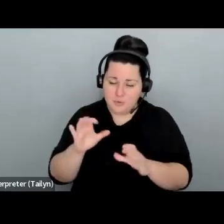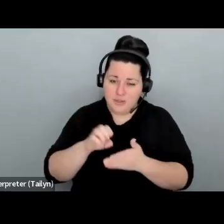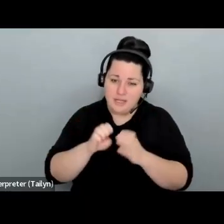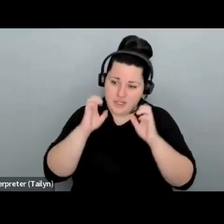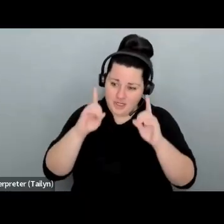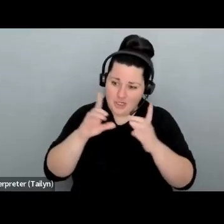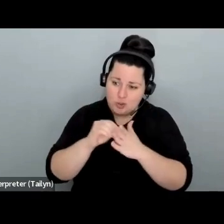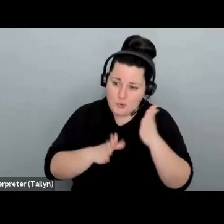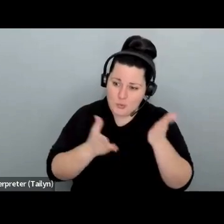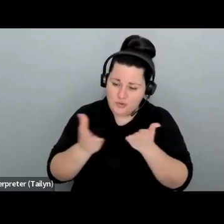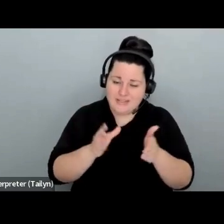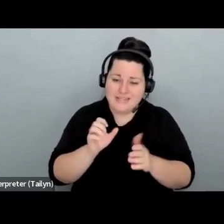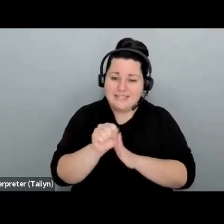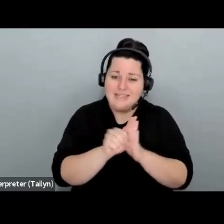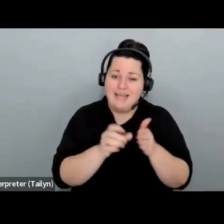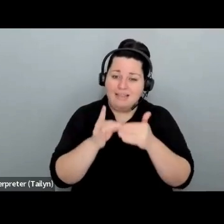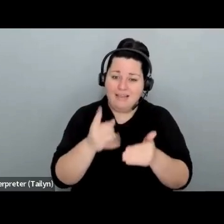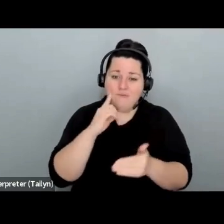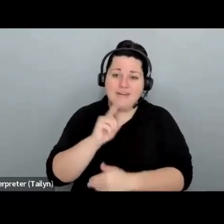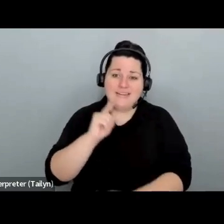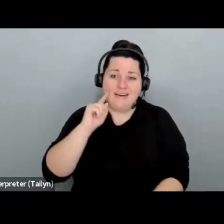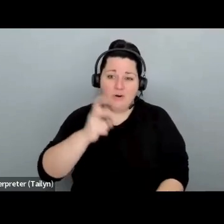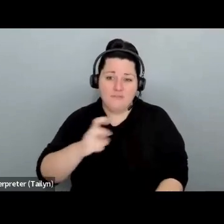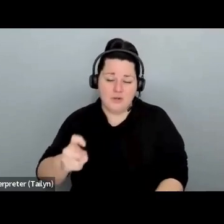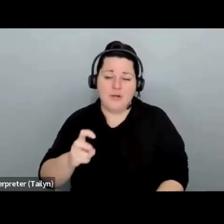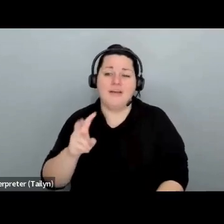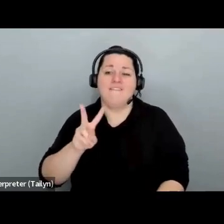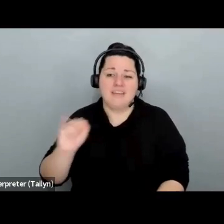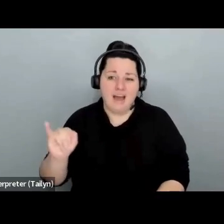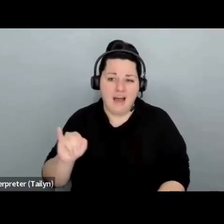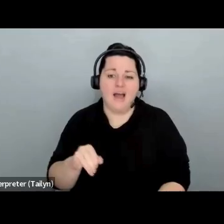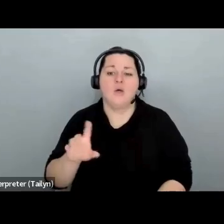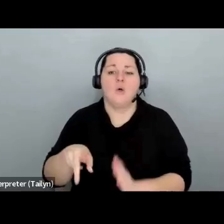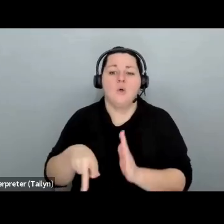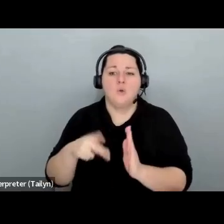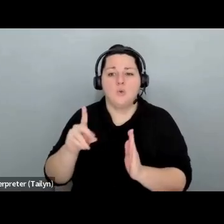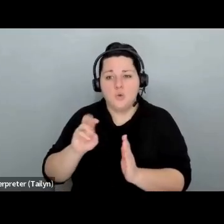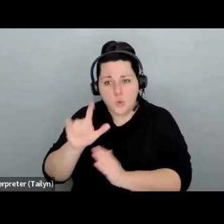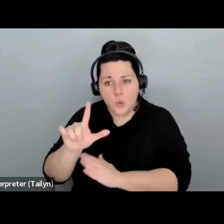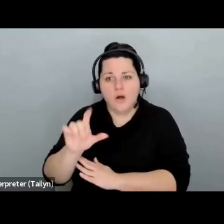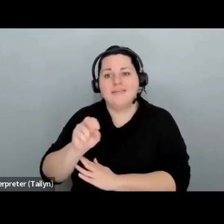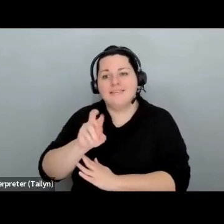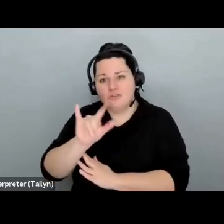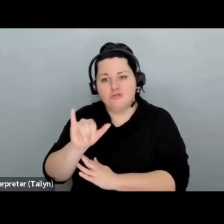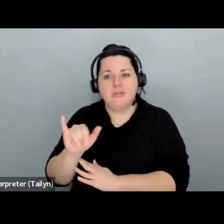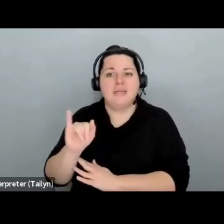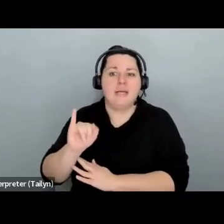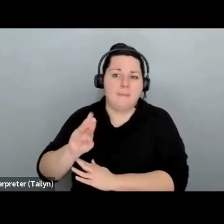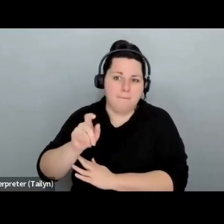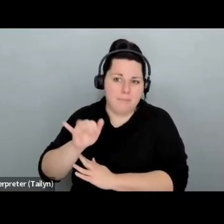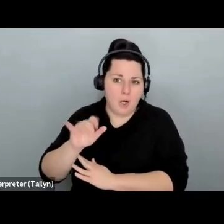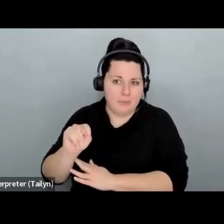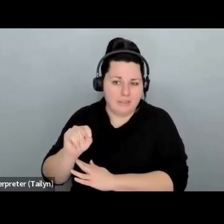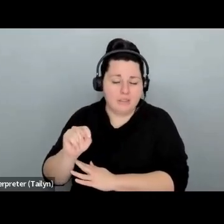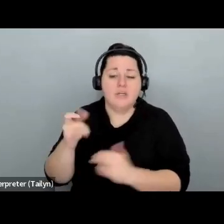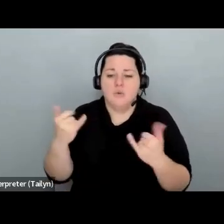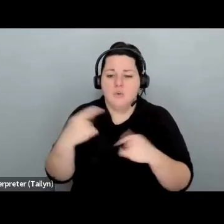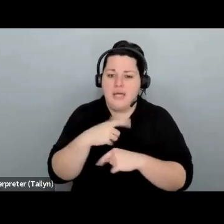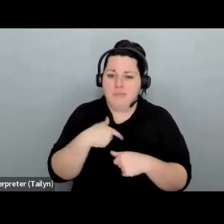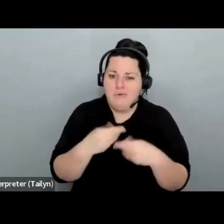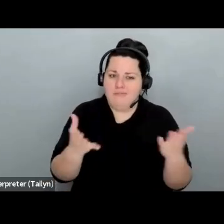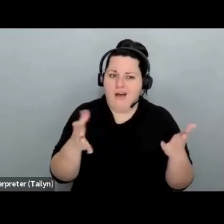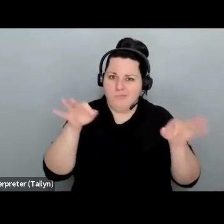Services, State Lead for Deaf Hard of Hearing, Visual Impairment, Dual Sensory Impairment. Today, I'll be providing an overview of